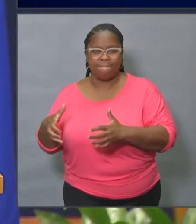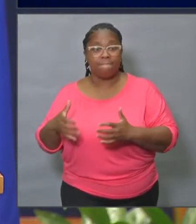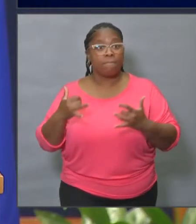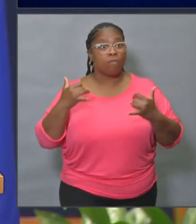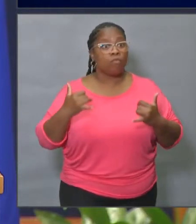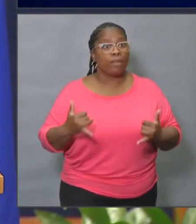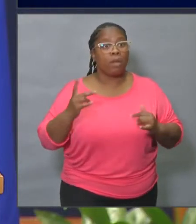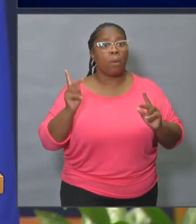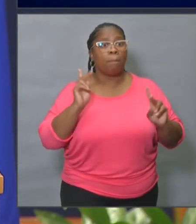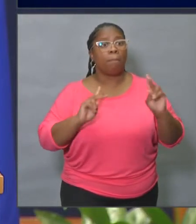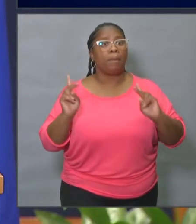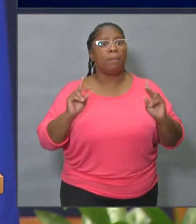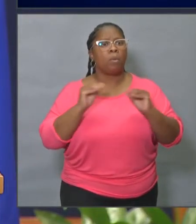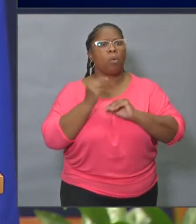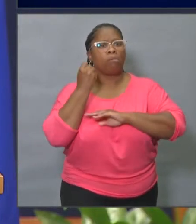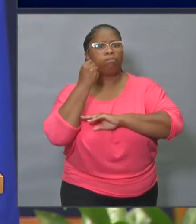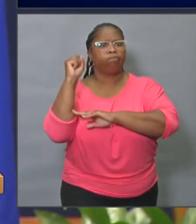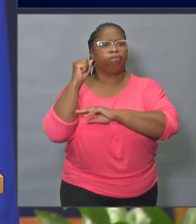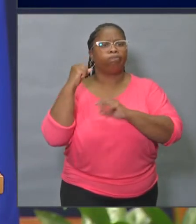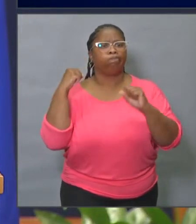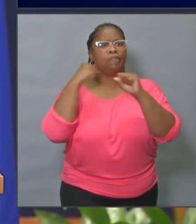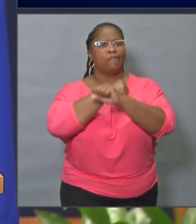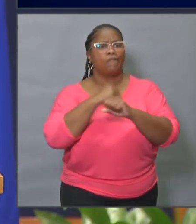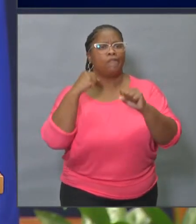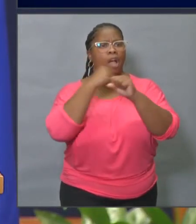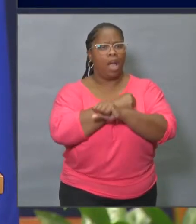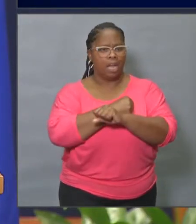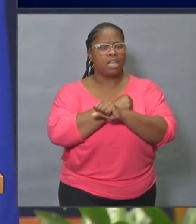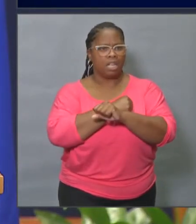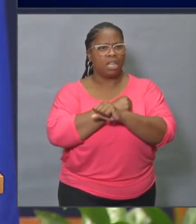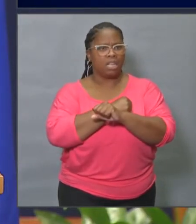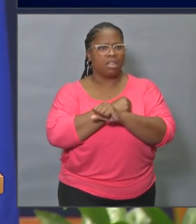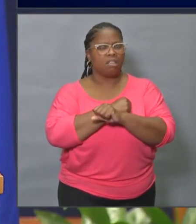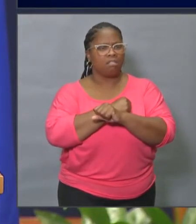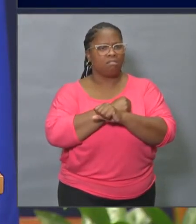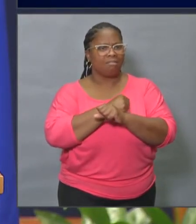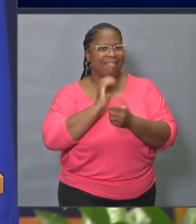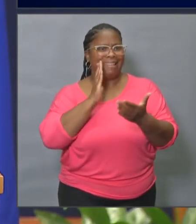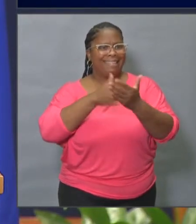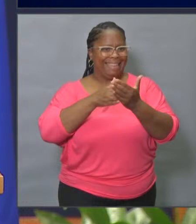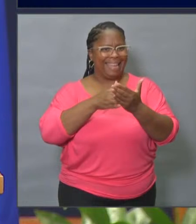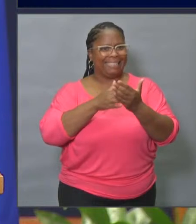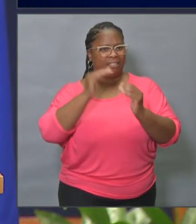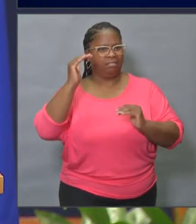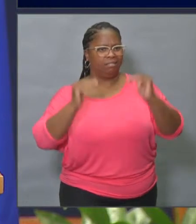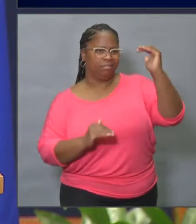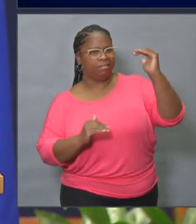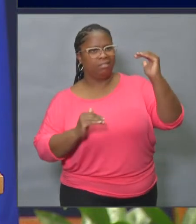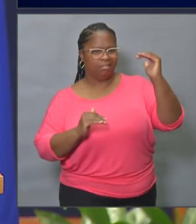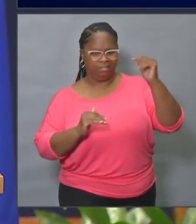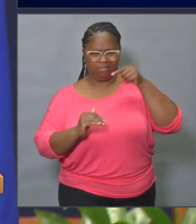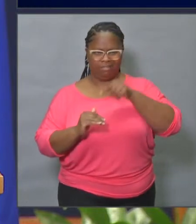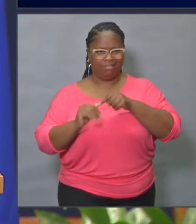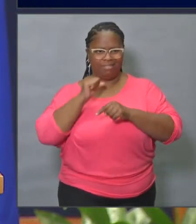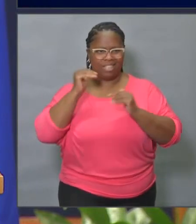now, COVID-19 is showing that it's tragically impacting certain communities disproportionately. Dr. Ferrer just went through